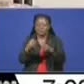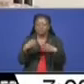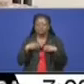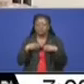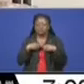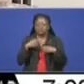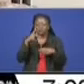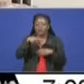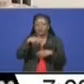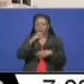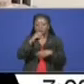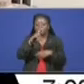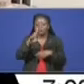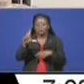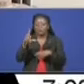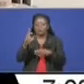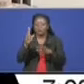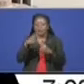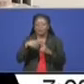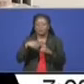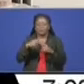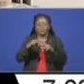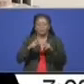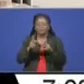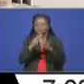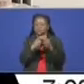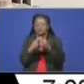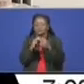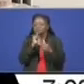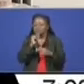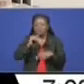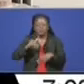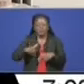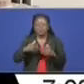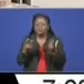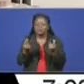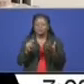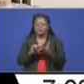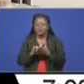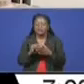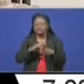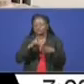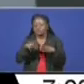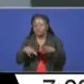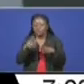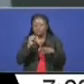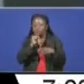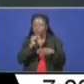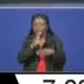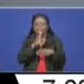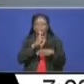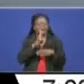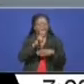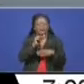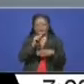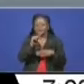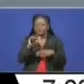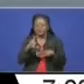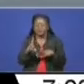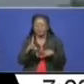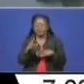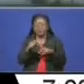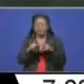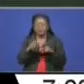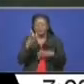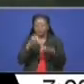this point, the union hasn't done that. Pinder suggested the results would be invalid, but Roach says the court will decide on the new